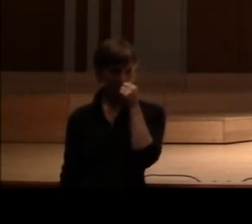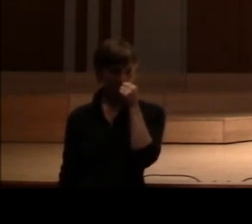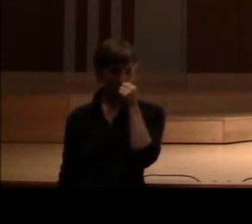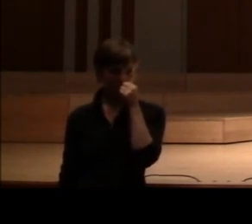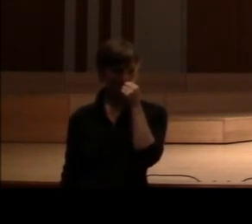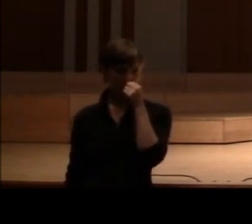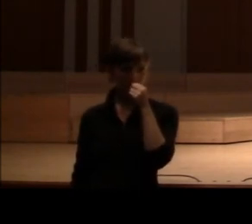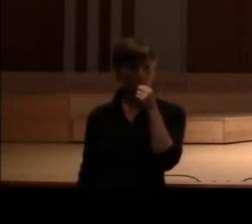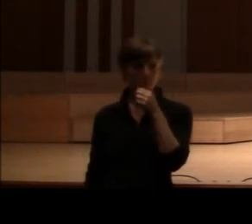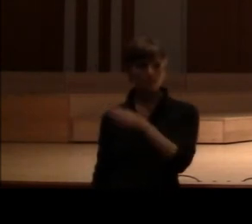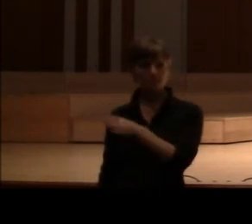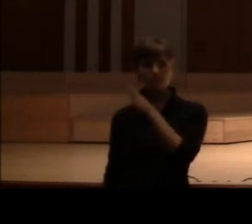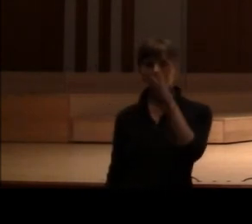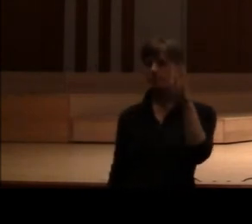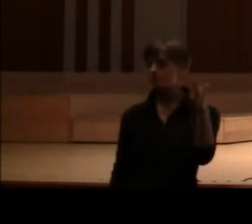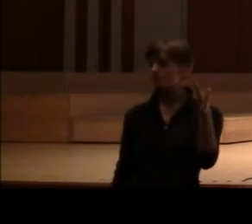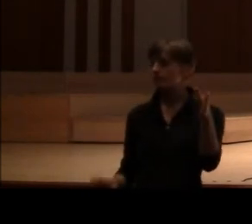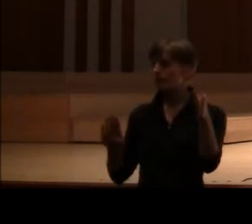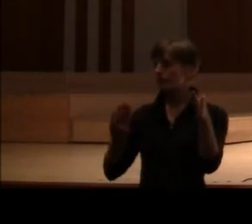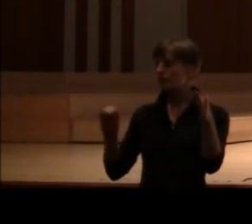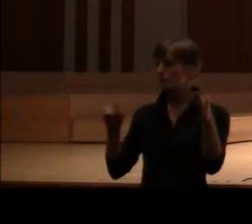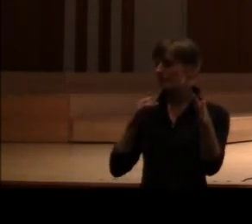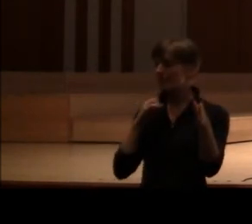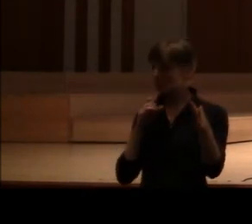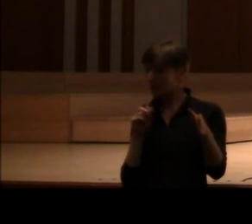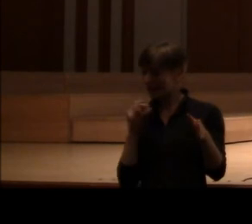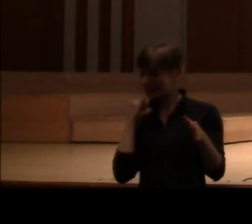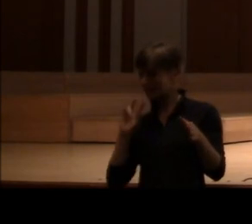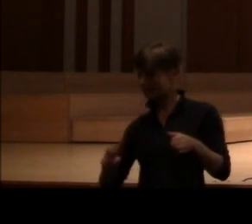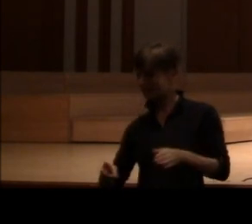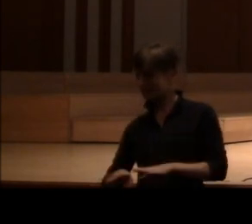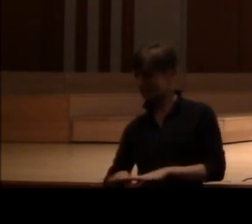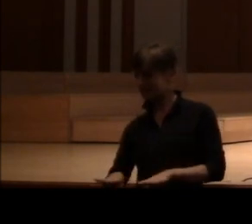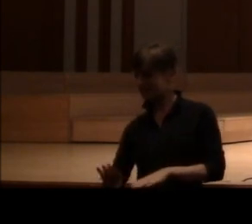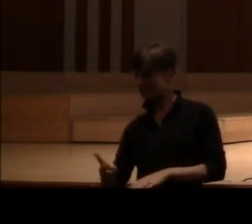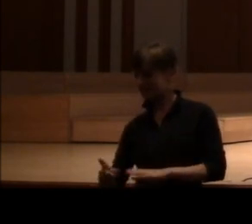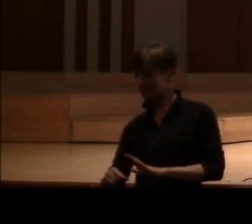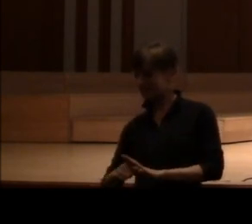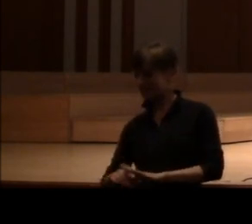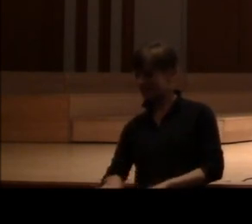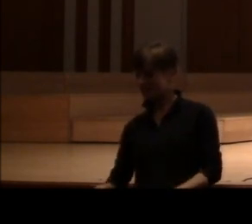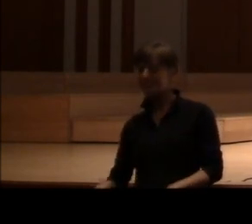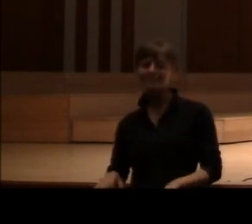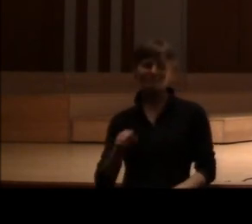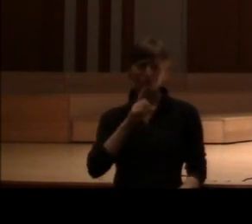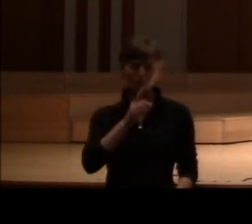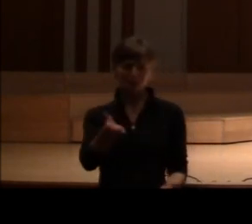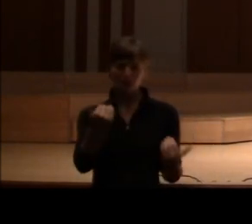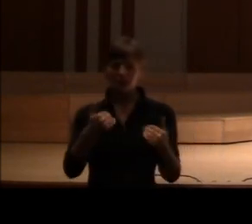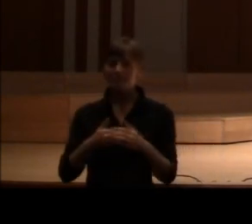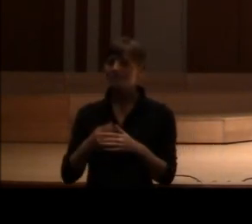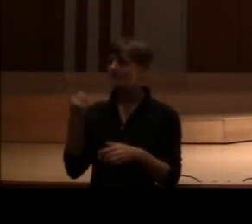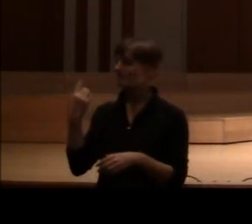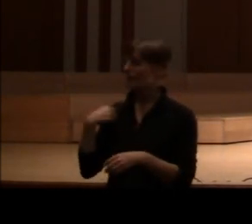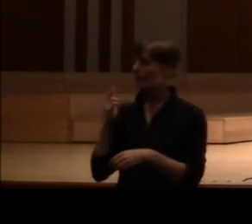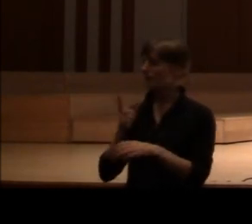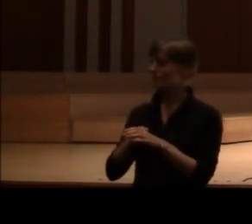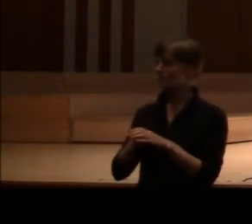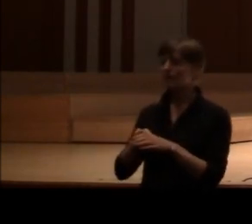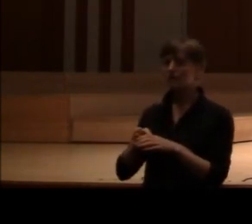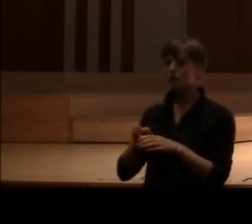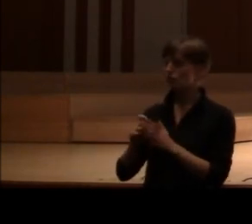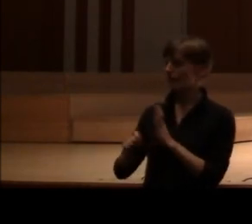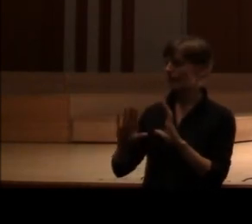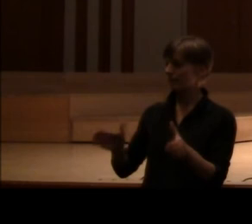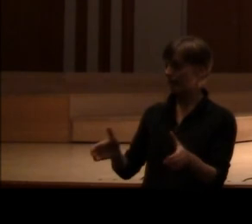Is it okay if it's only in the second grade level? Yes, of course. I participated in a writing class with some of the people in this room, and